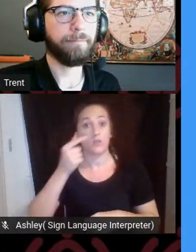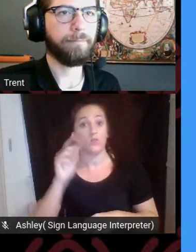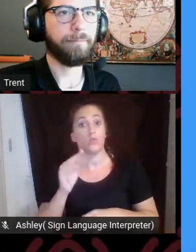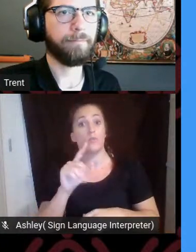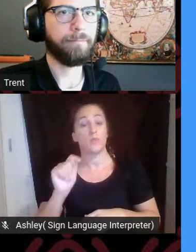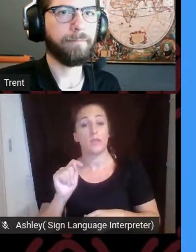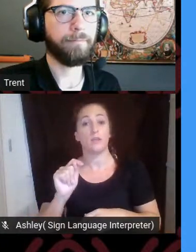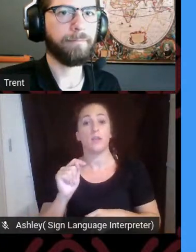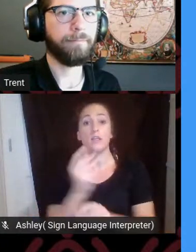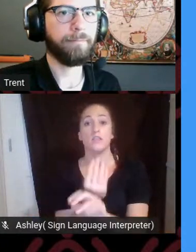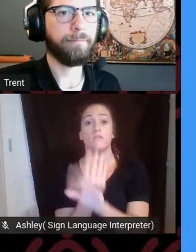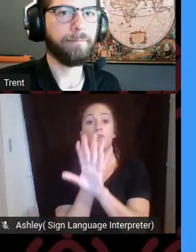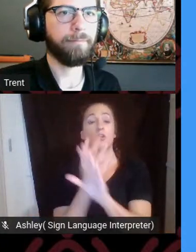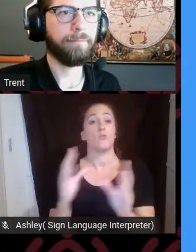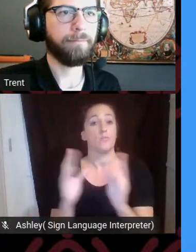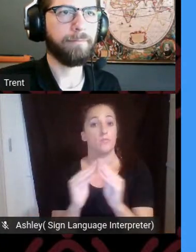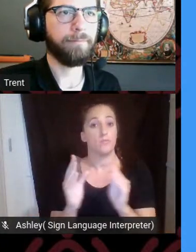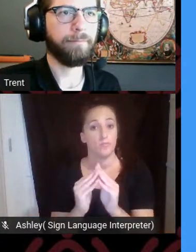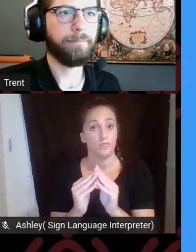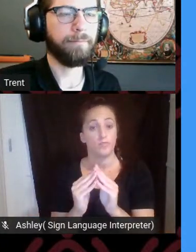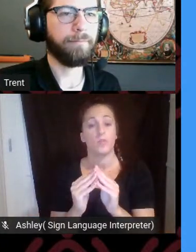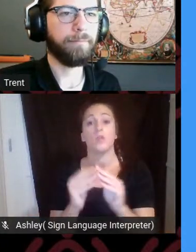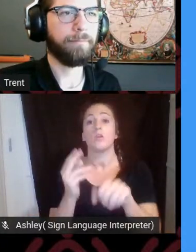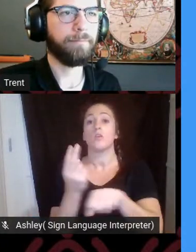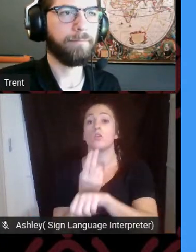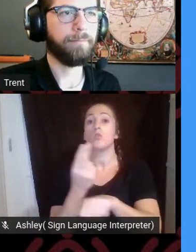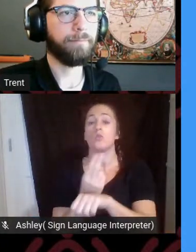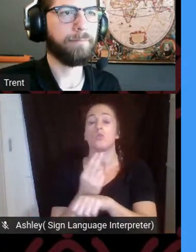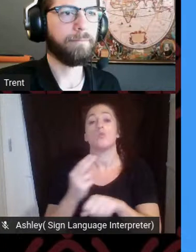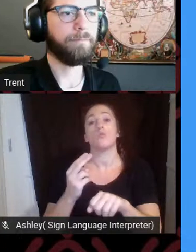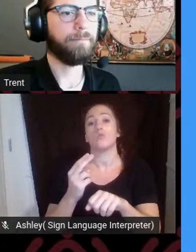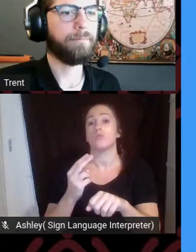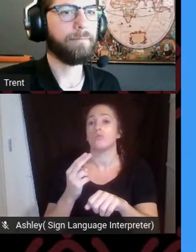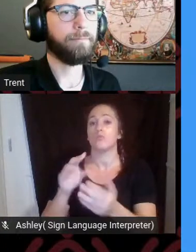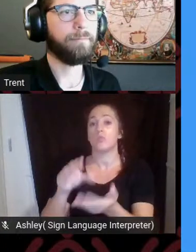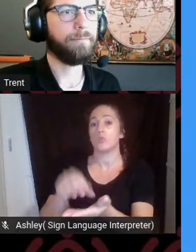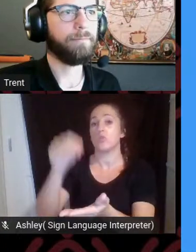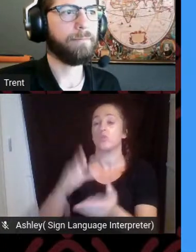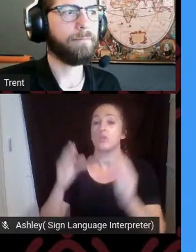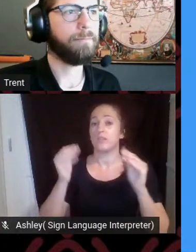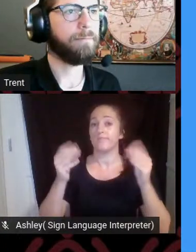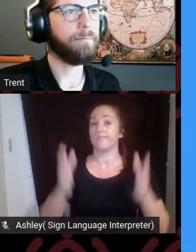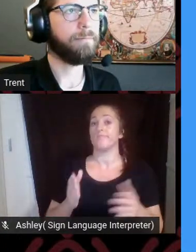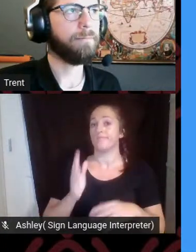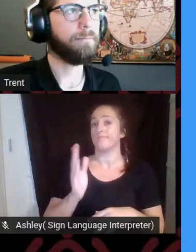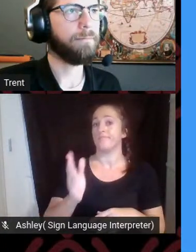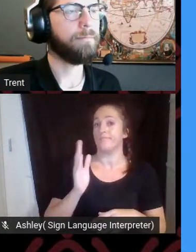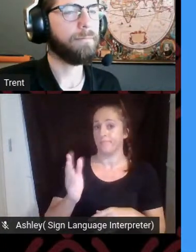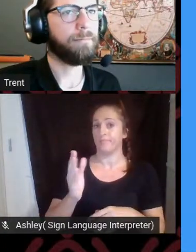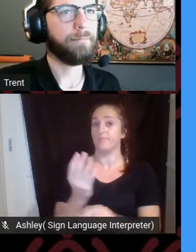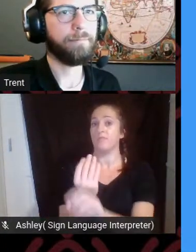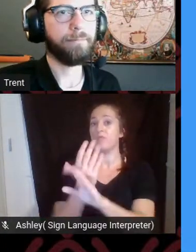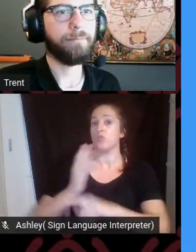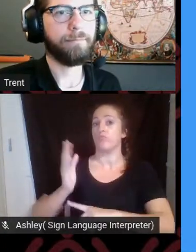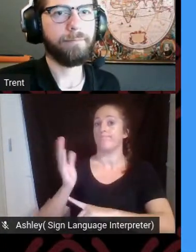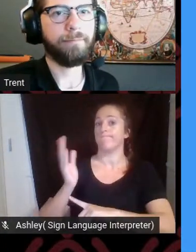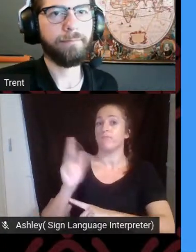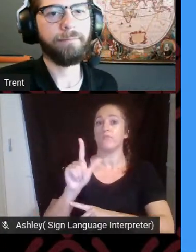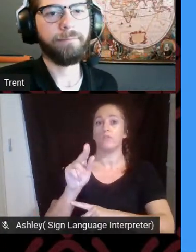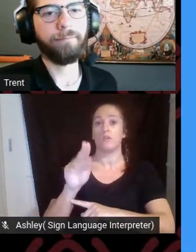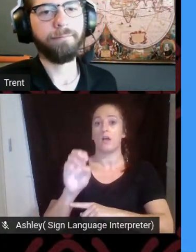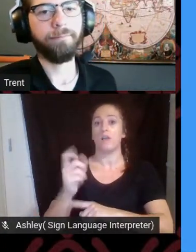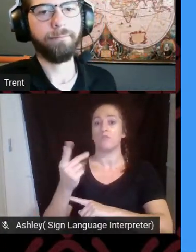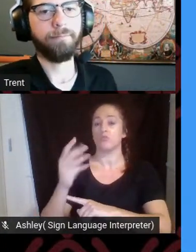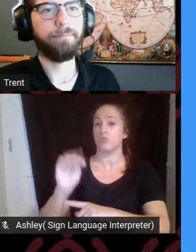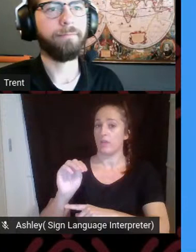to be doing your live streams with your classes through Classroom. Shu is going to go over that on Thursday. We also have a ton of resources on Google